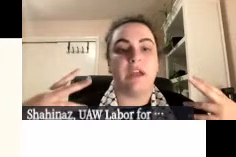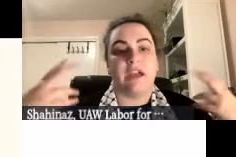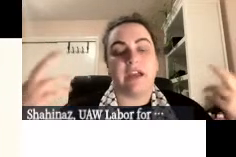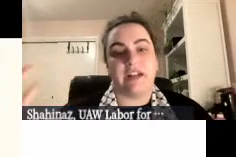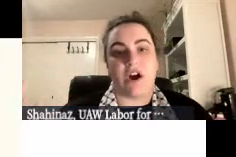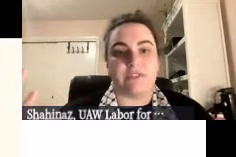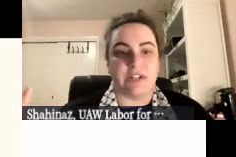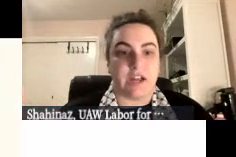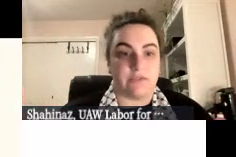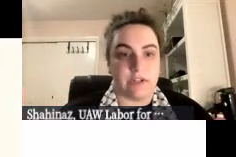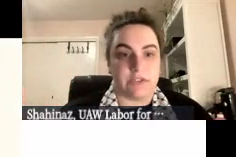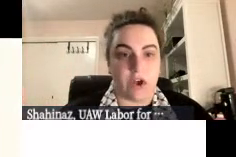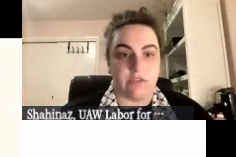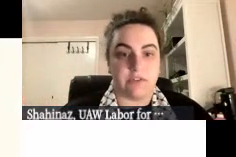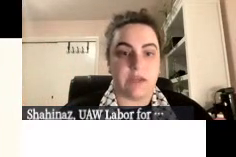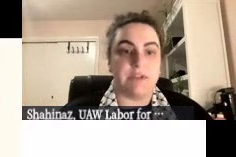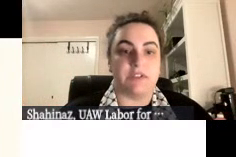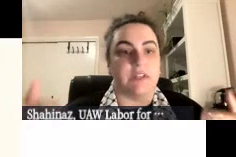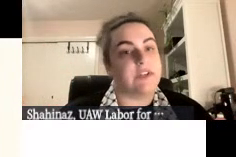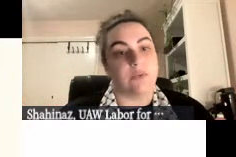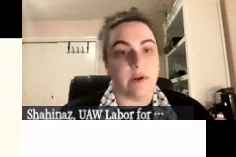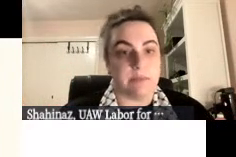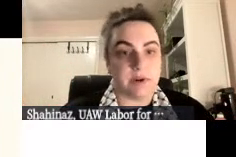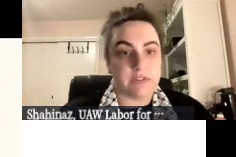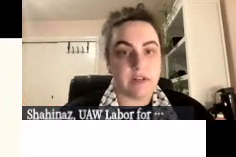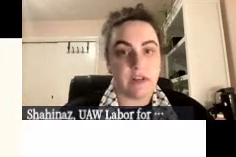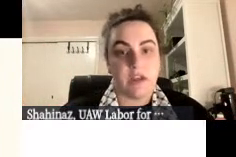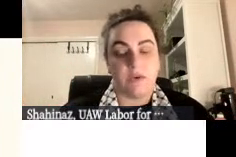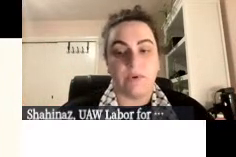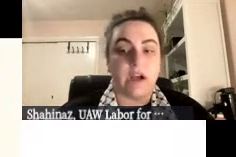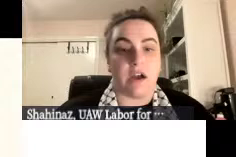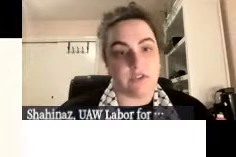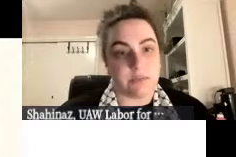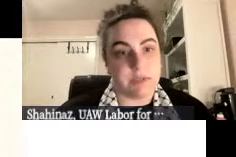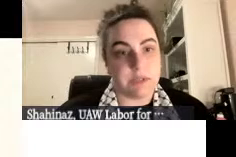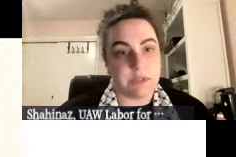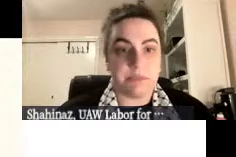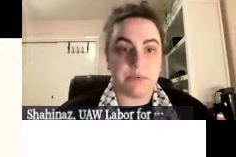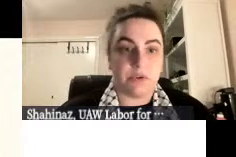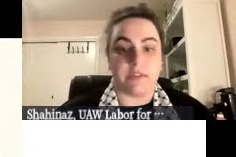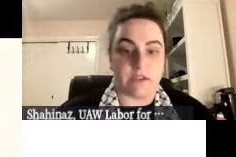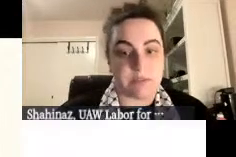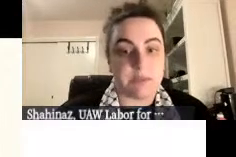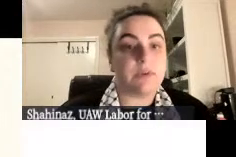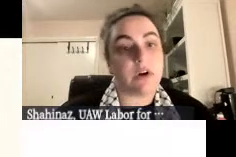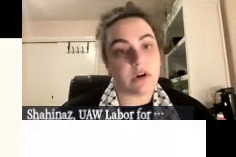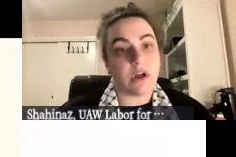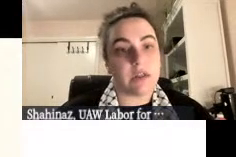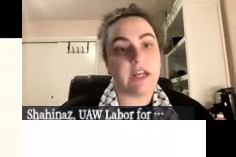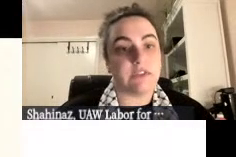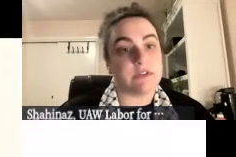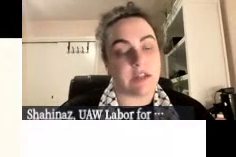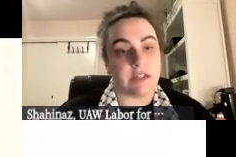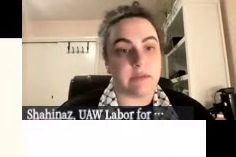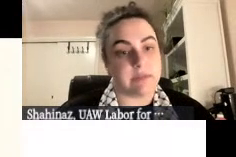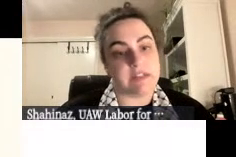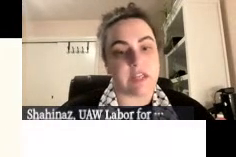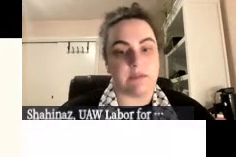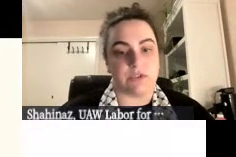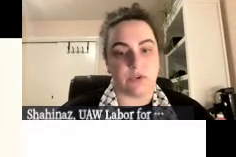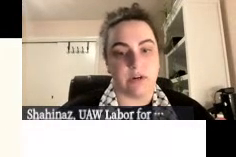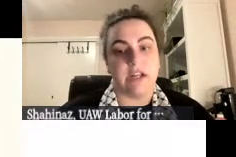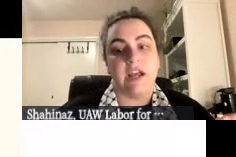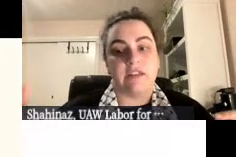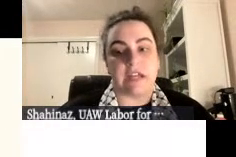speak, it often kind of rings hollow for them because they're like, you're one person. When 100 people or 1,000 people are calling and they're telling them that